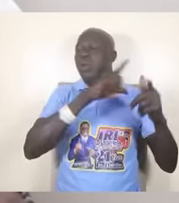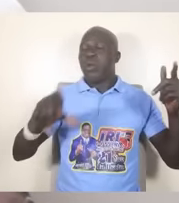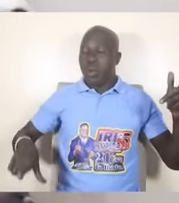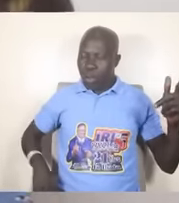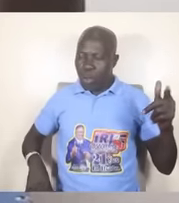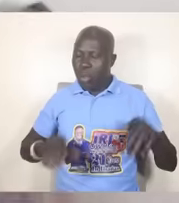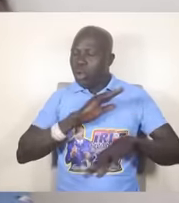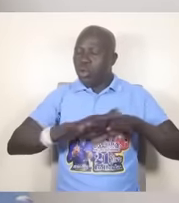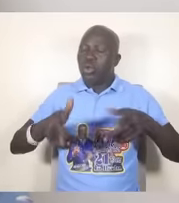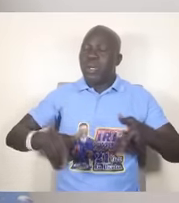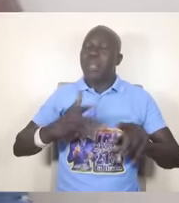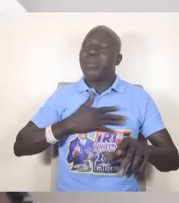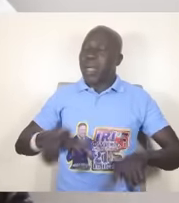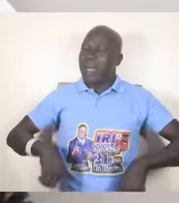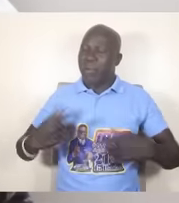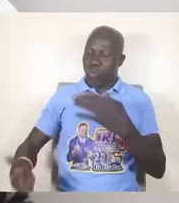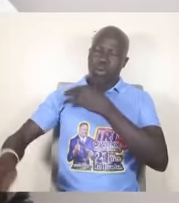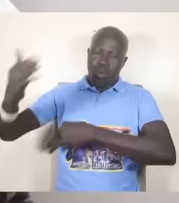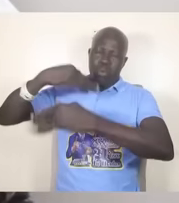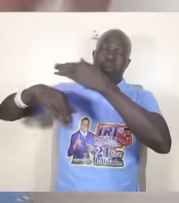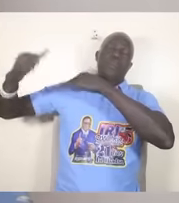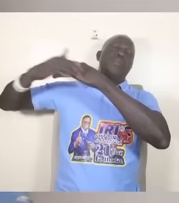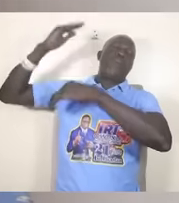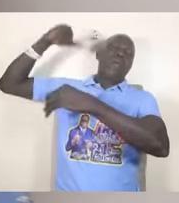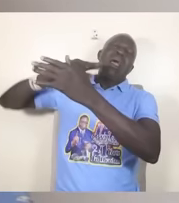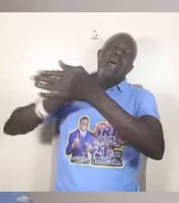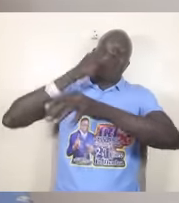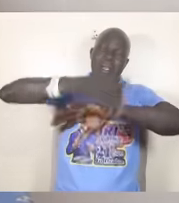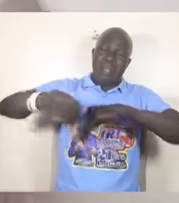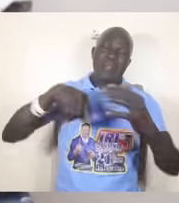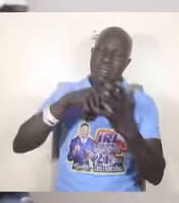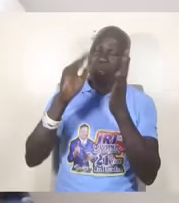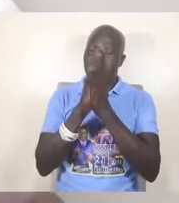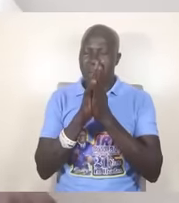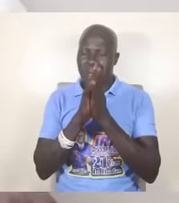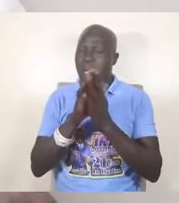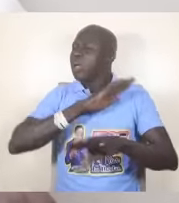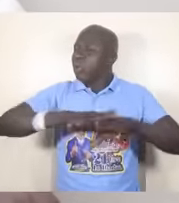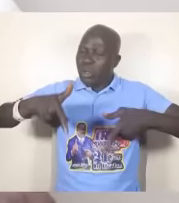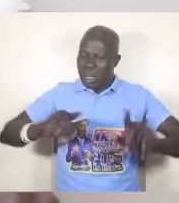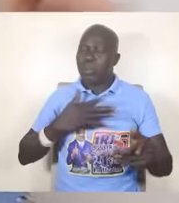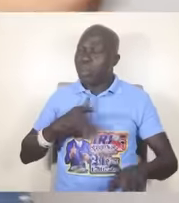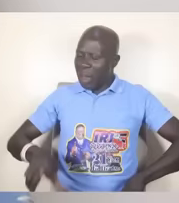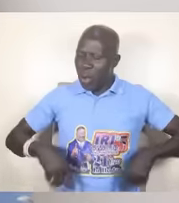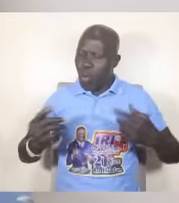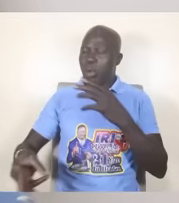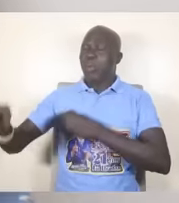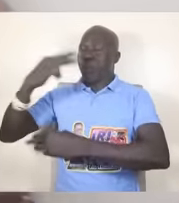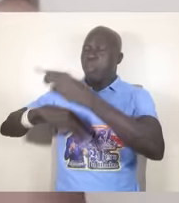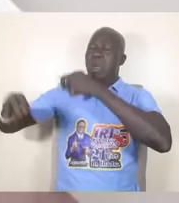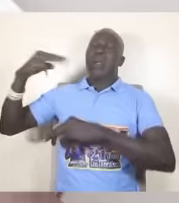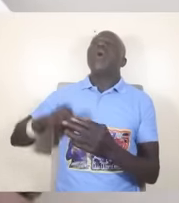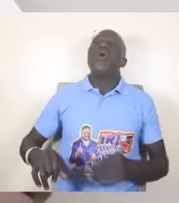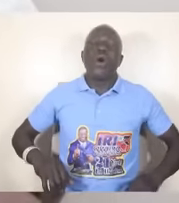Lord, don't let my life be backwards. After this prayer, don't let my life